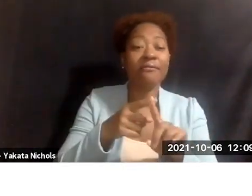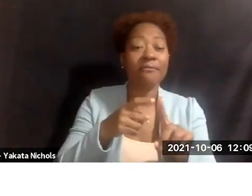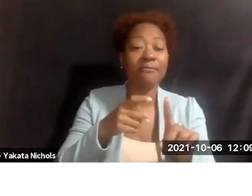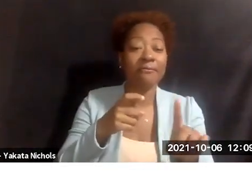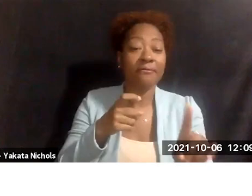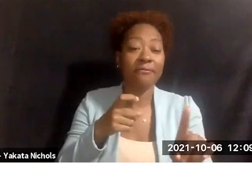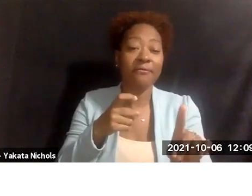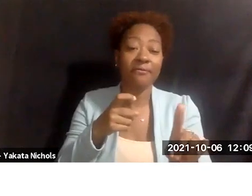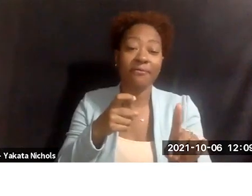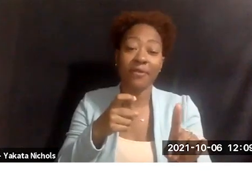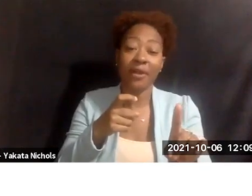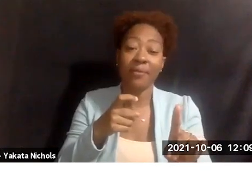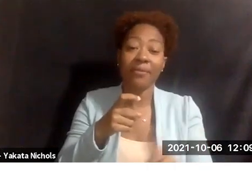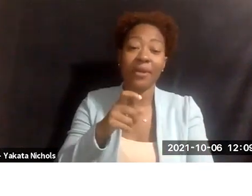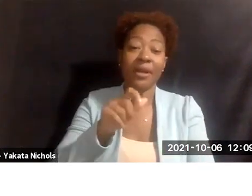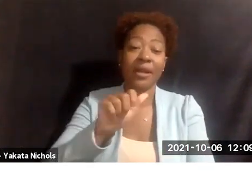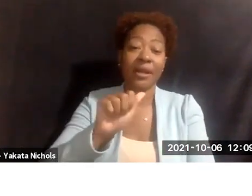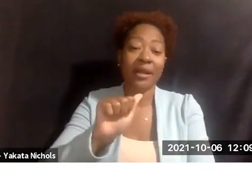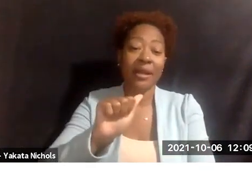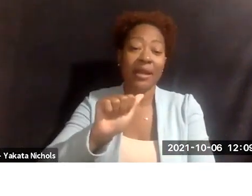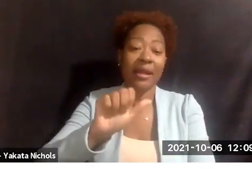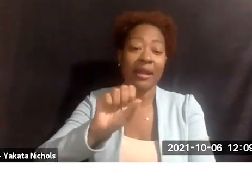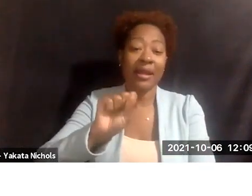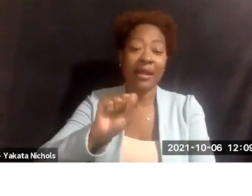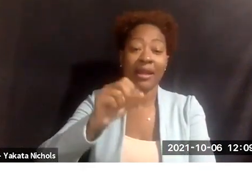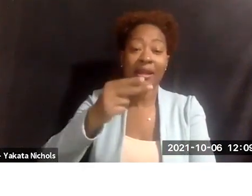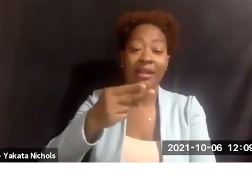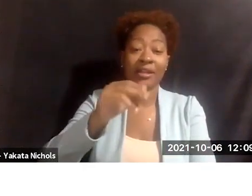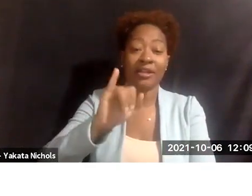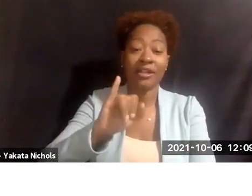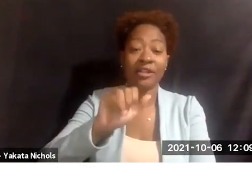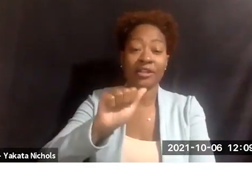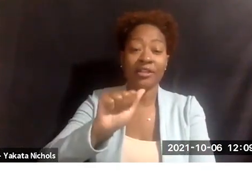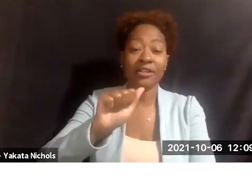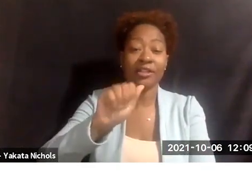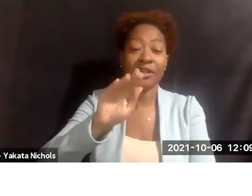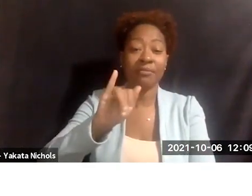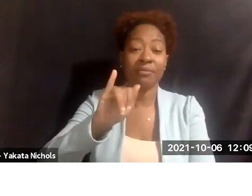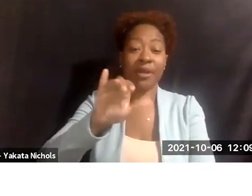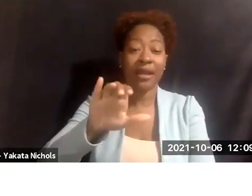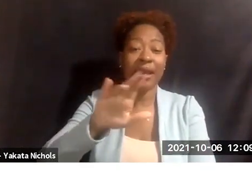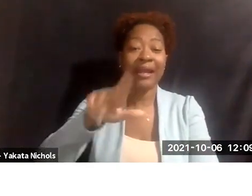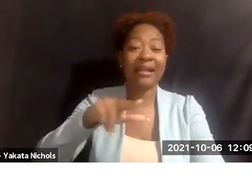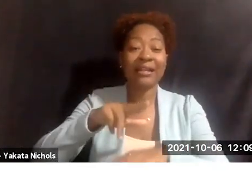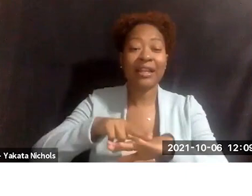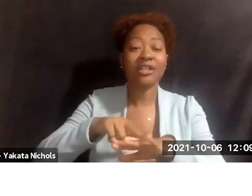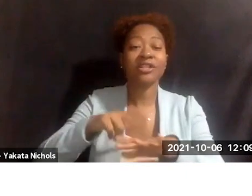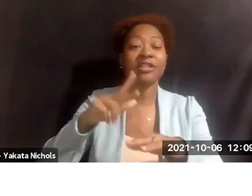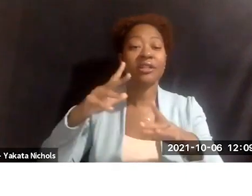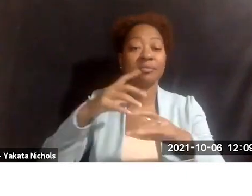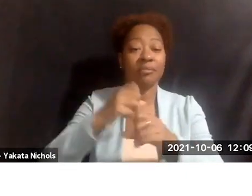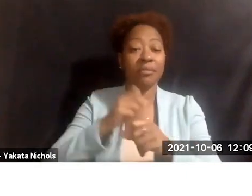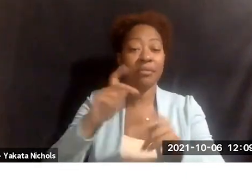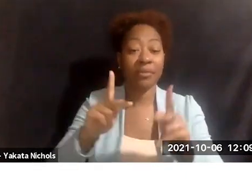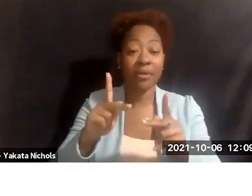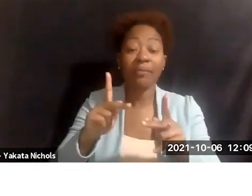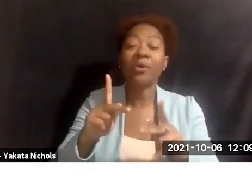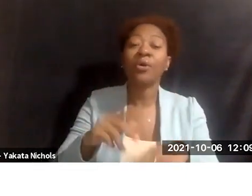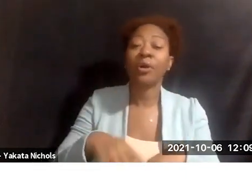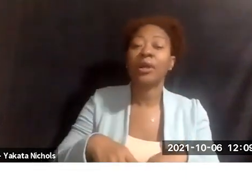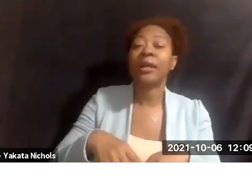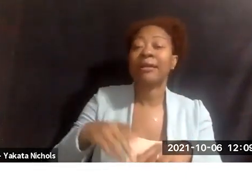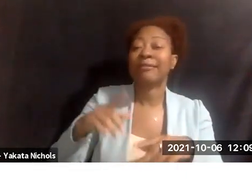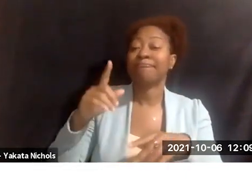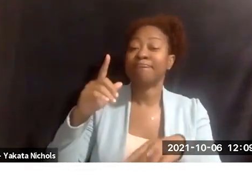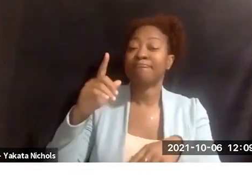Ojibwe, Ottawa, and Potawatomi bands of people. Learning Anishinaabe Bowen, among many other things,